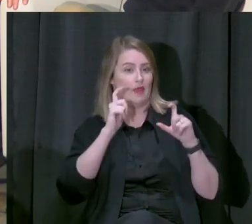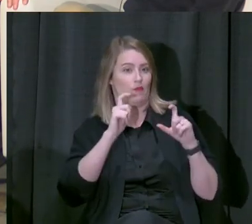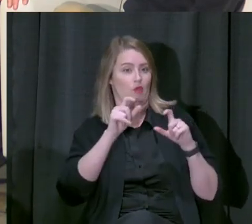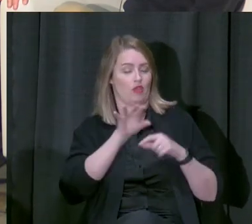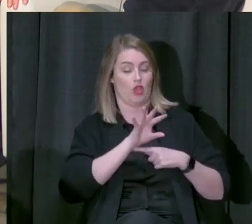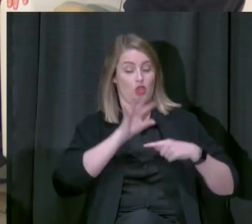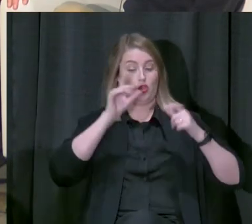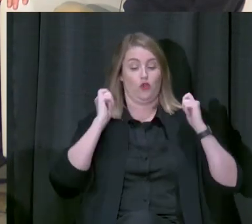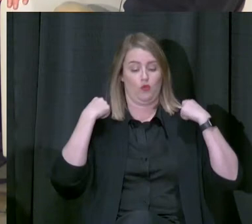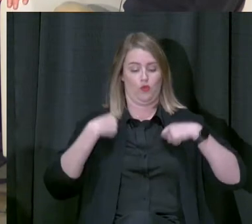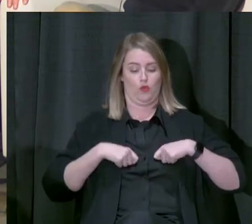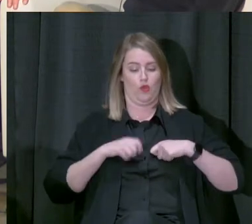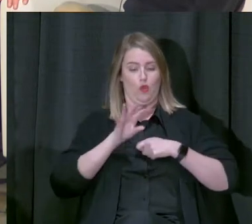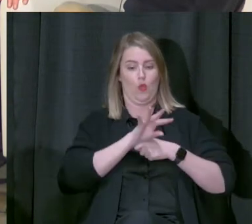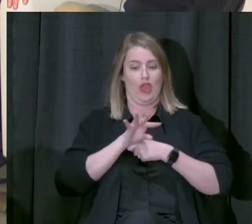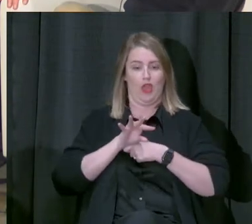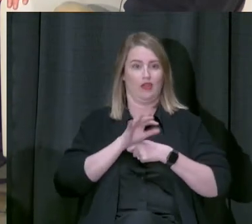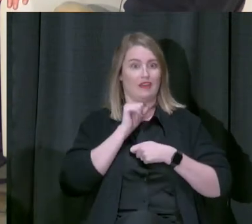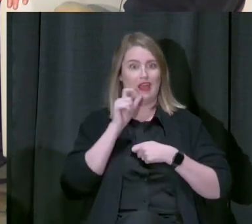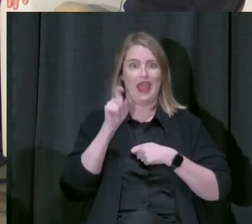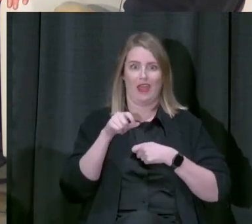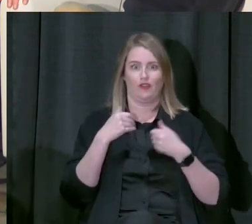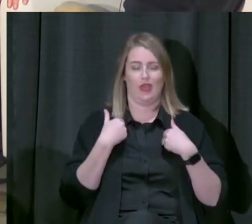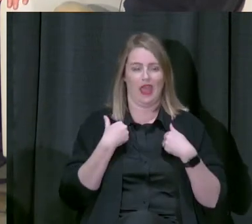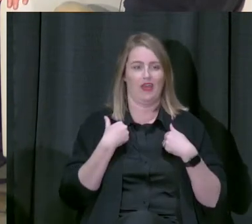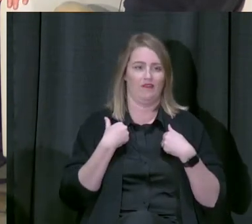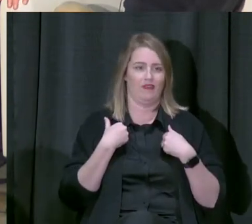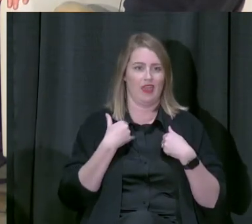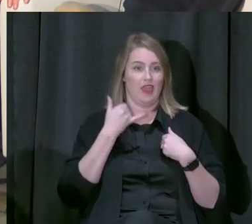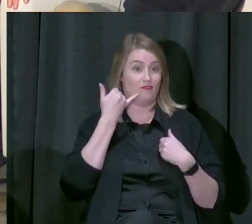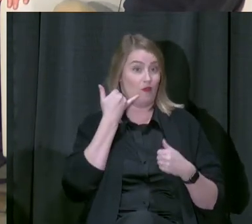have to be always in your hand? Oh, yeah.